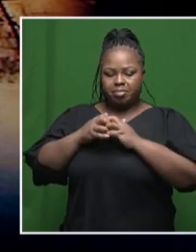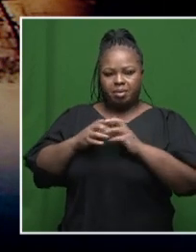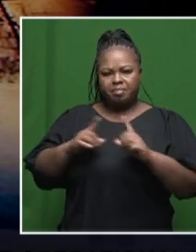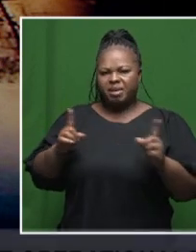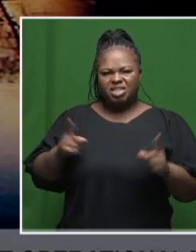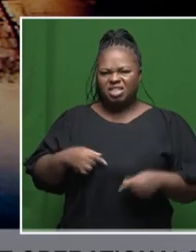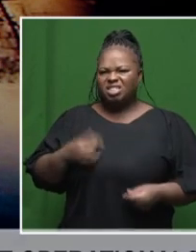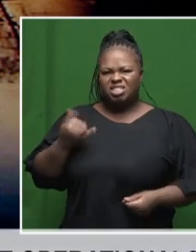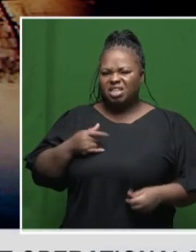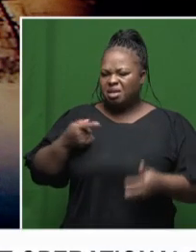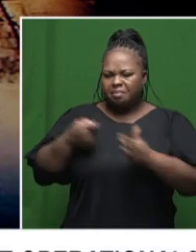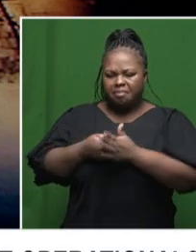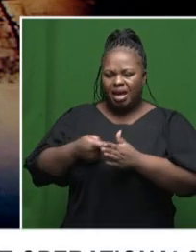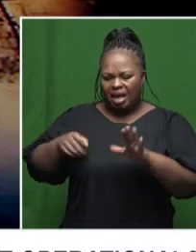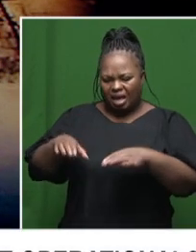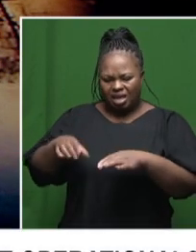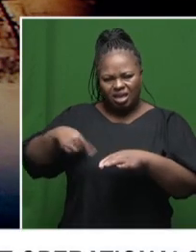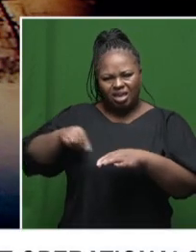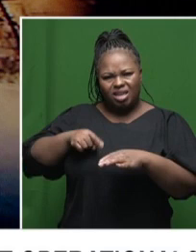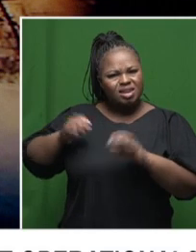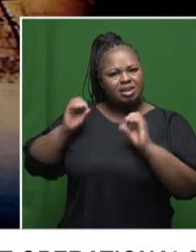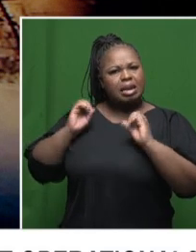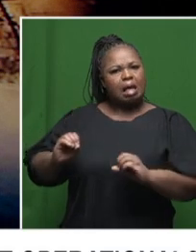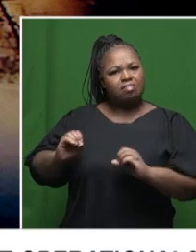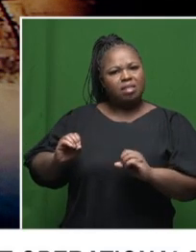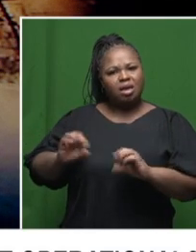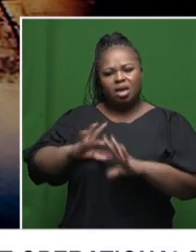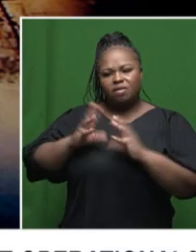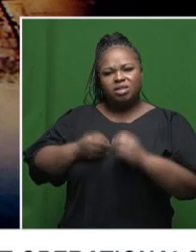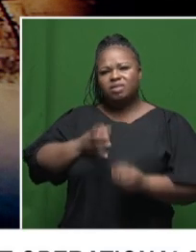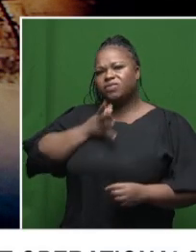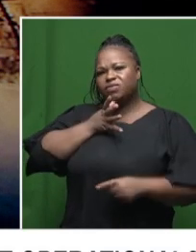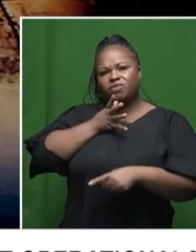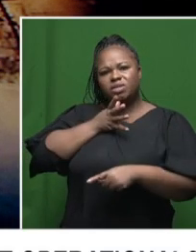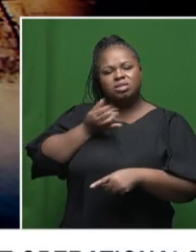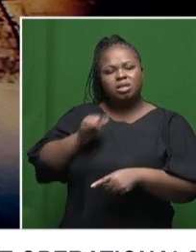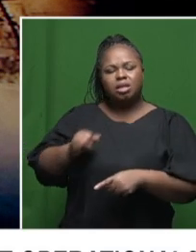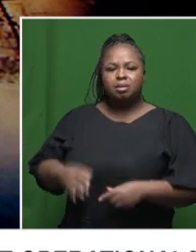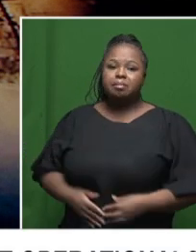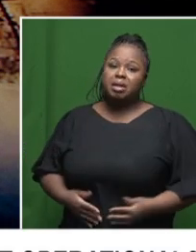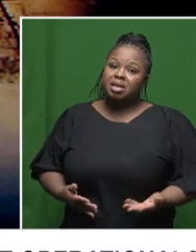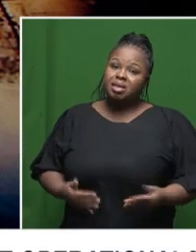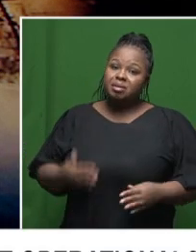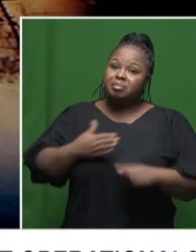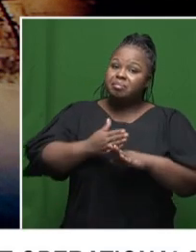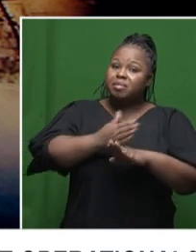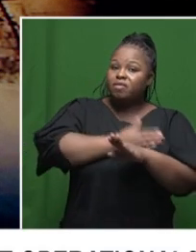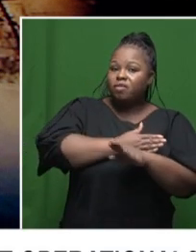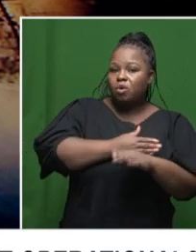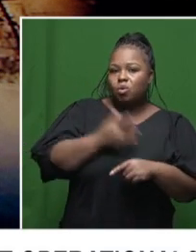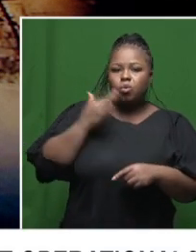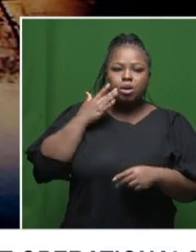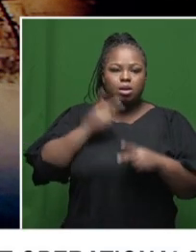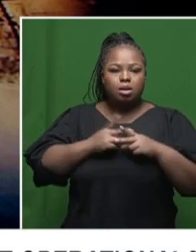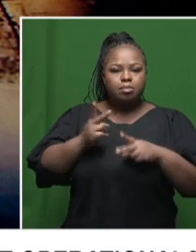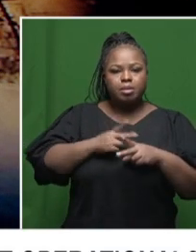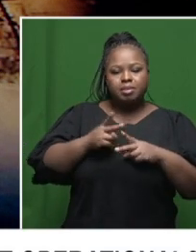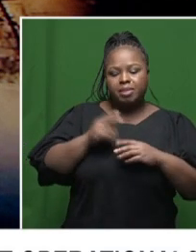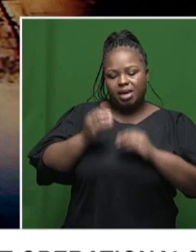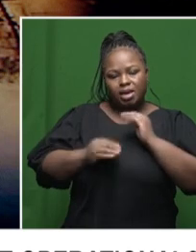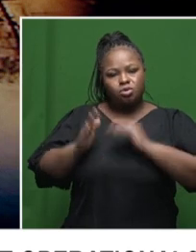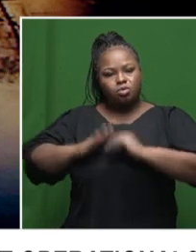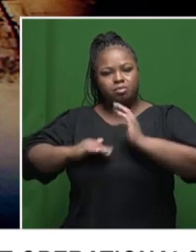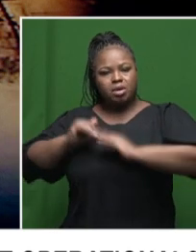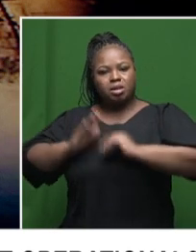a single order has been placed for a vaccine. Surely there were deals in the pipeline even before the plant was working